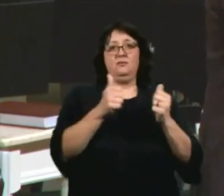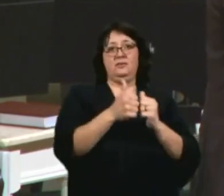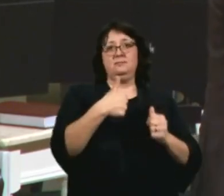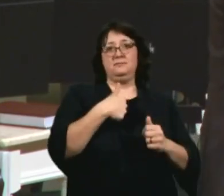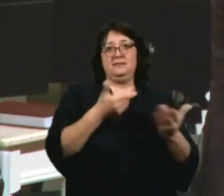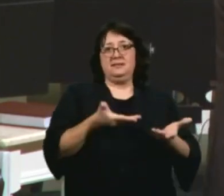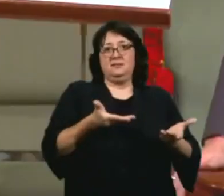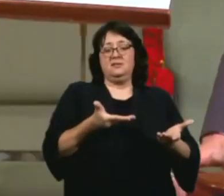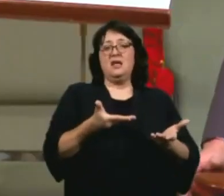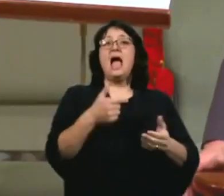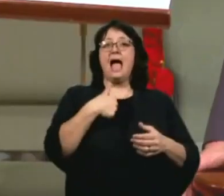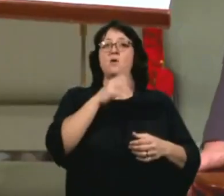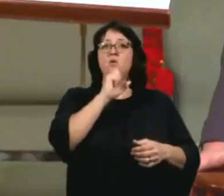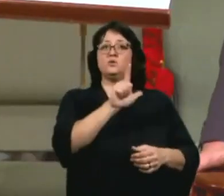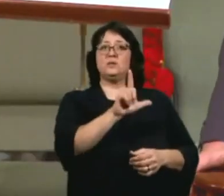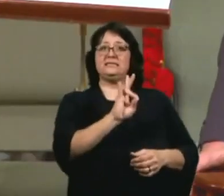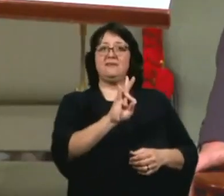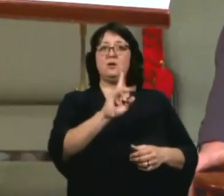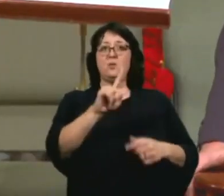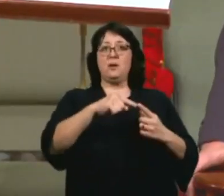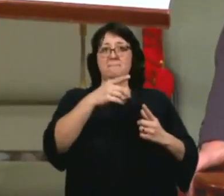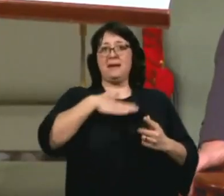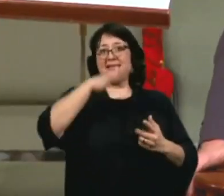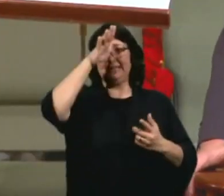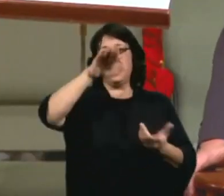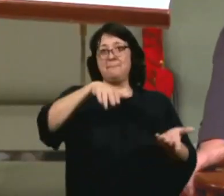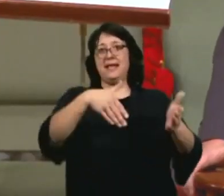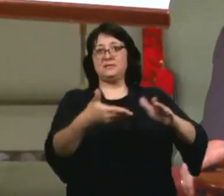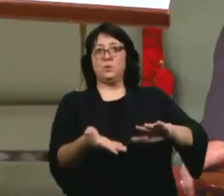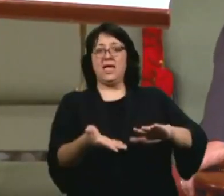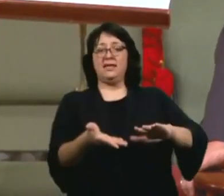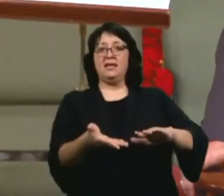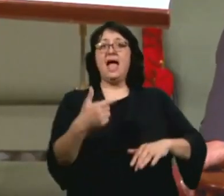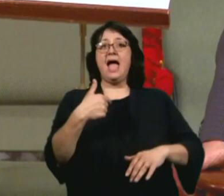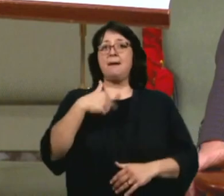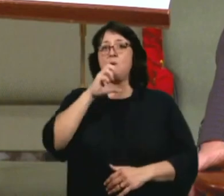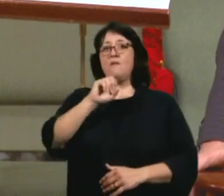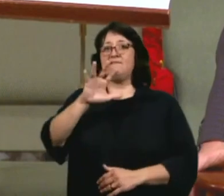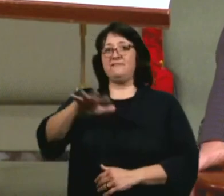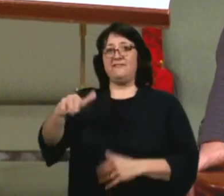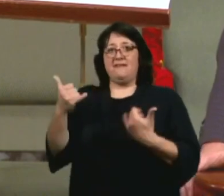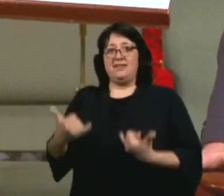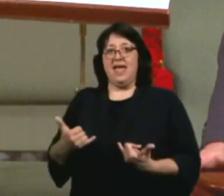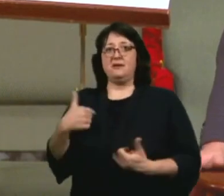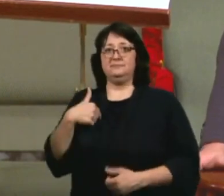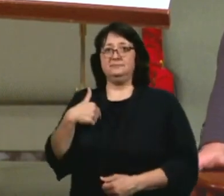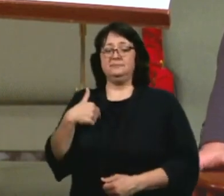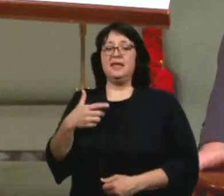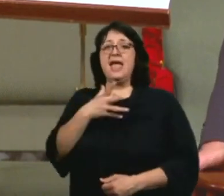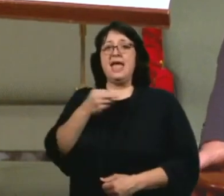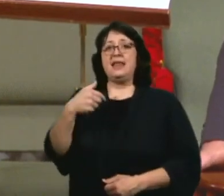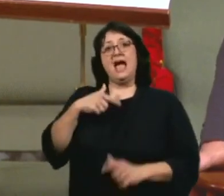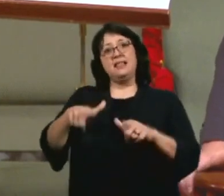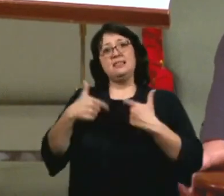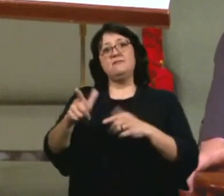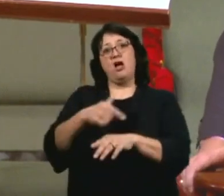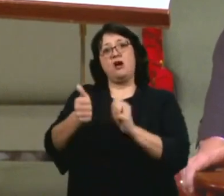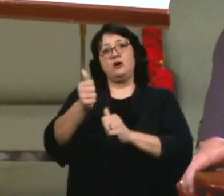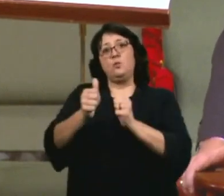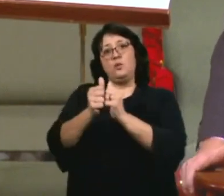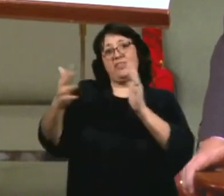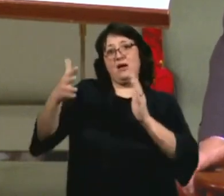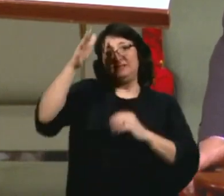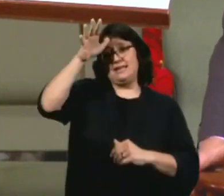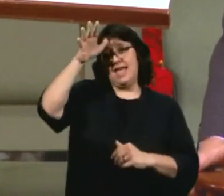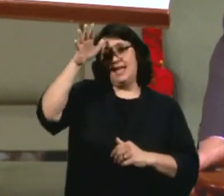was 27 years old when he passed away, and now I'm 55. So I have lived longer without him